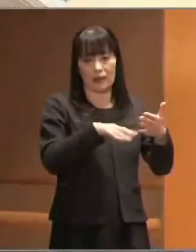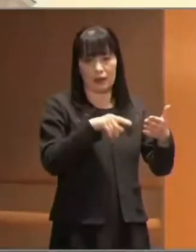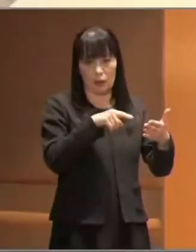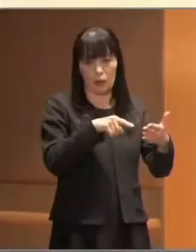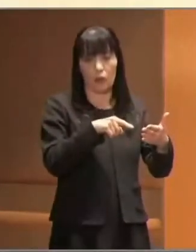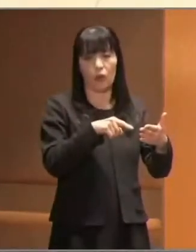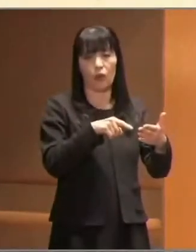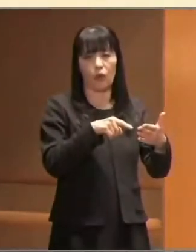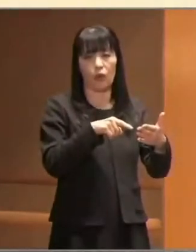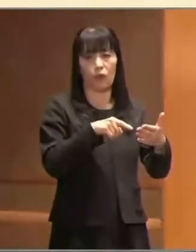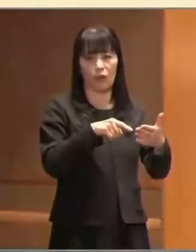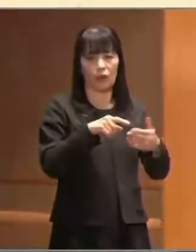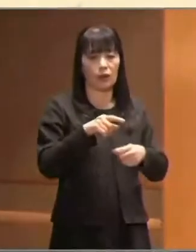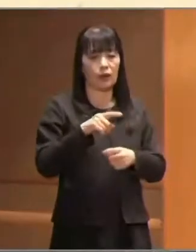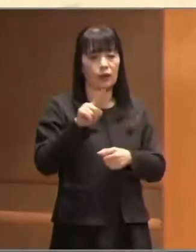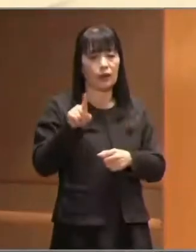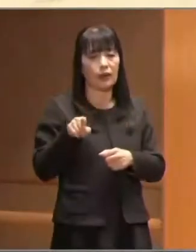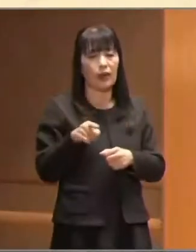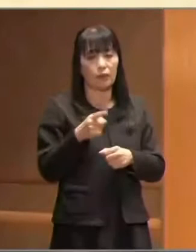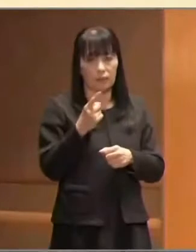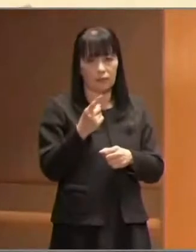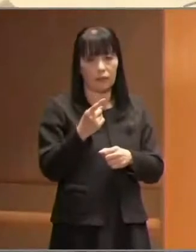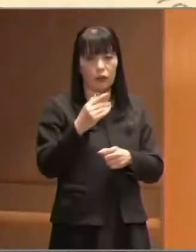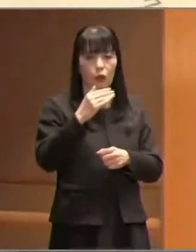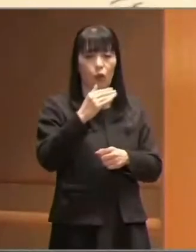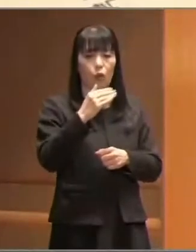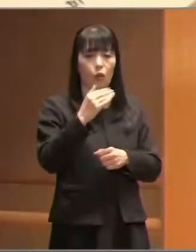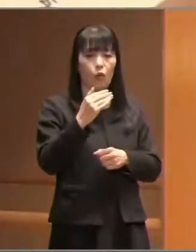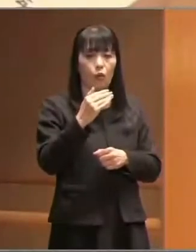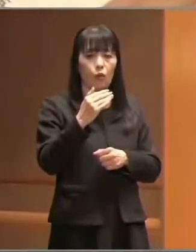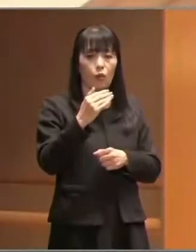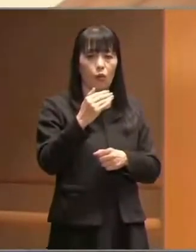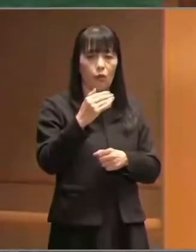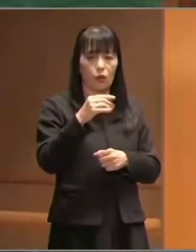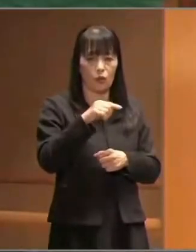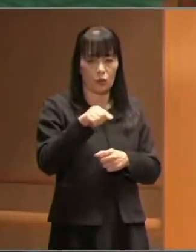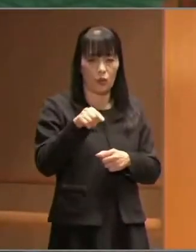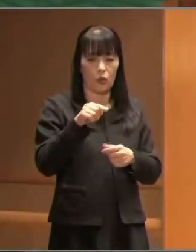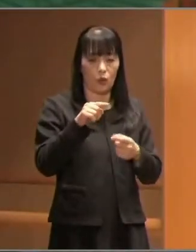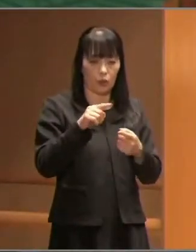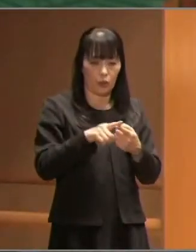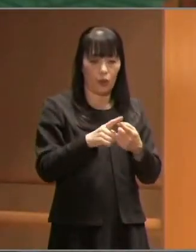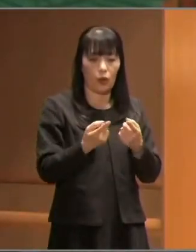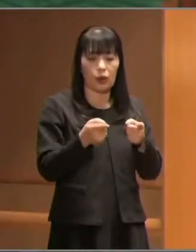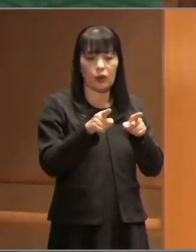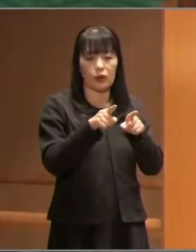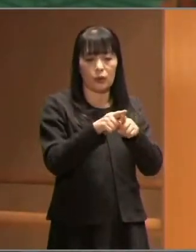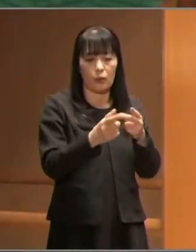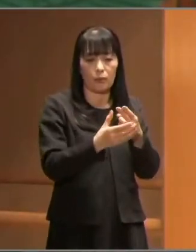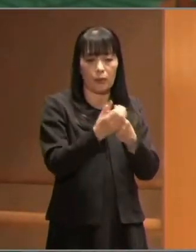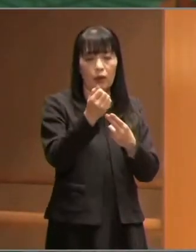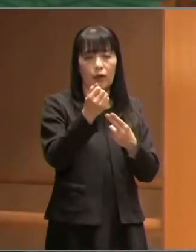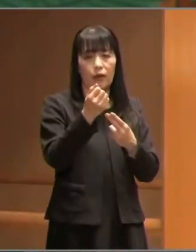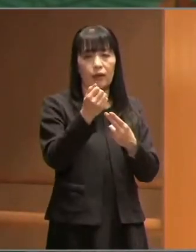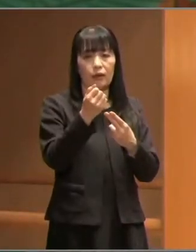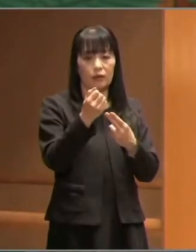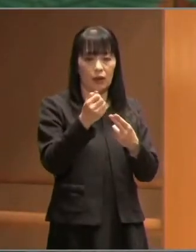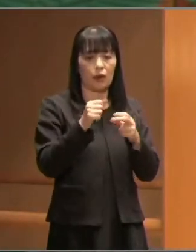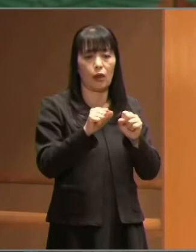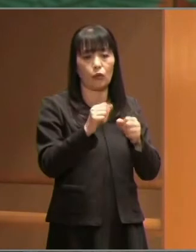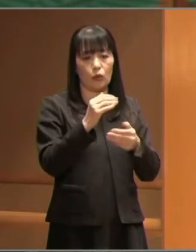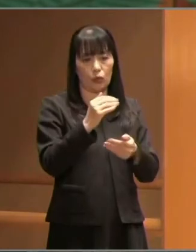metal screen as part of his exhibition. At first, I was a bit